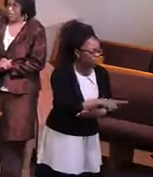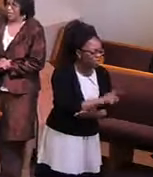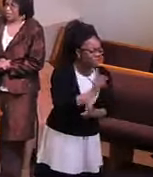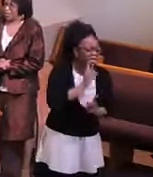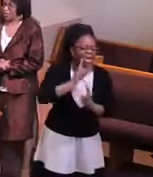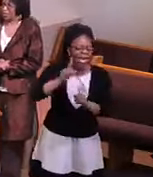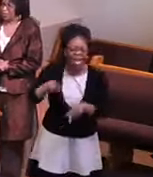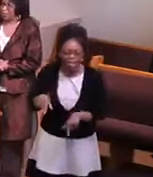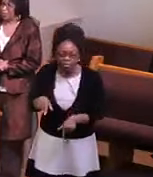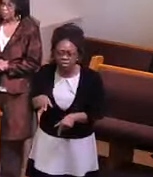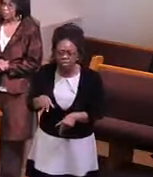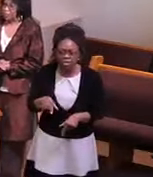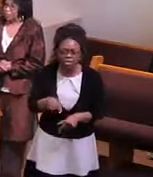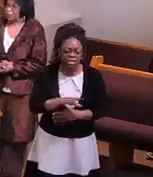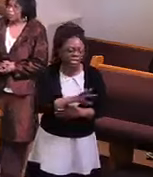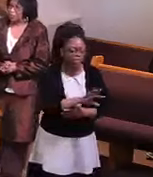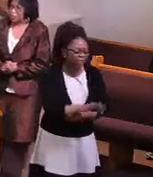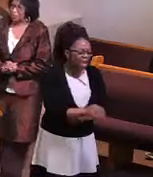it.